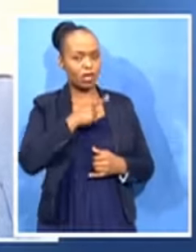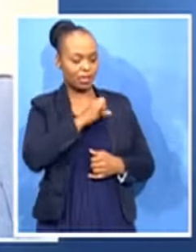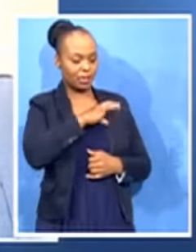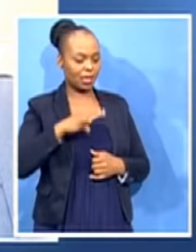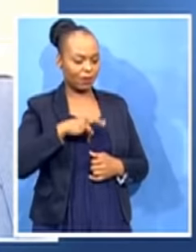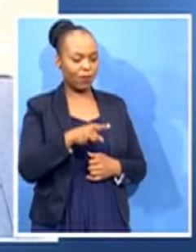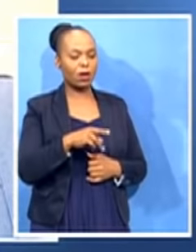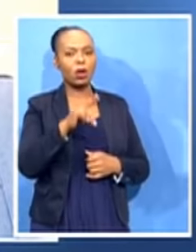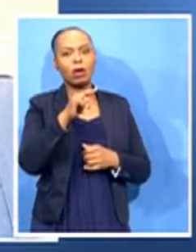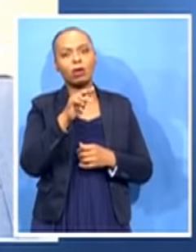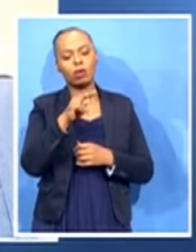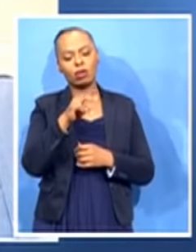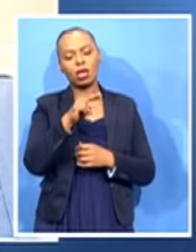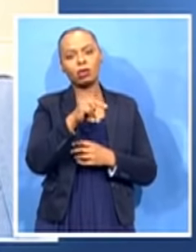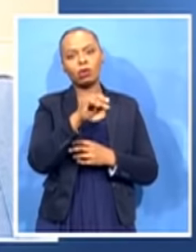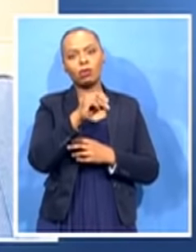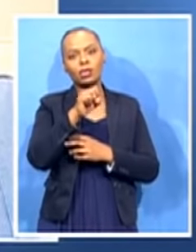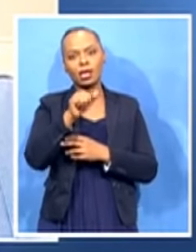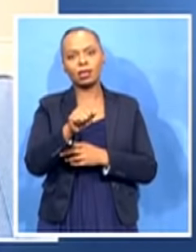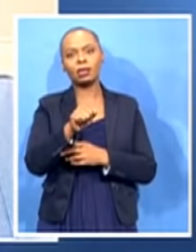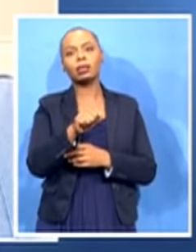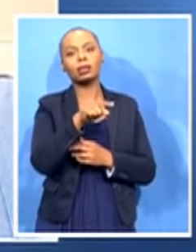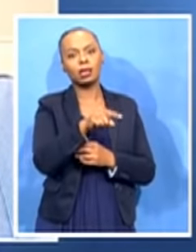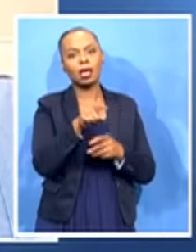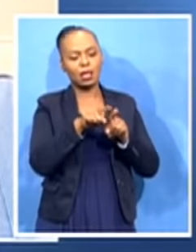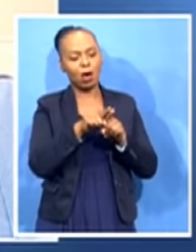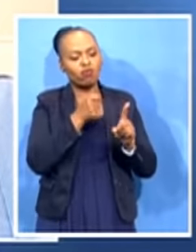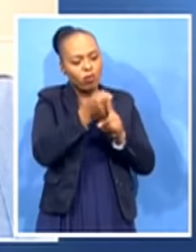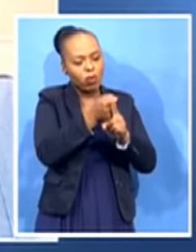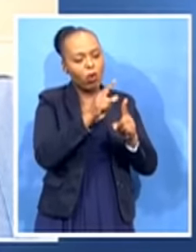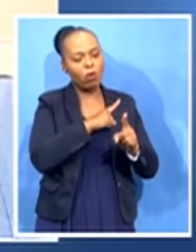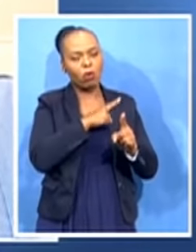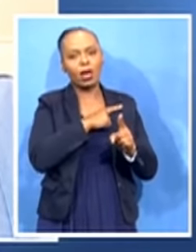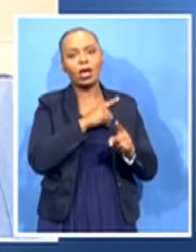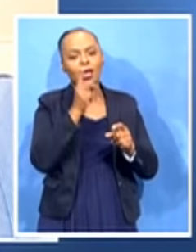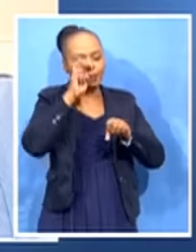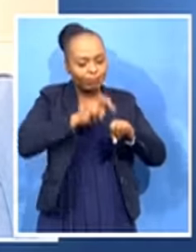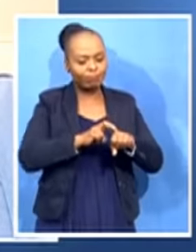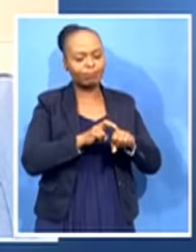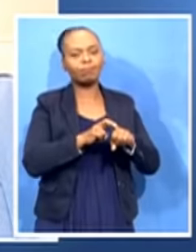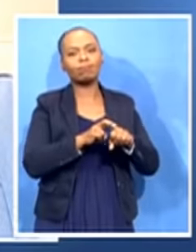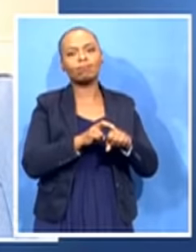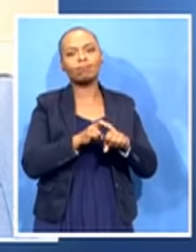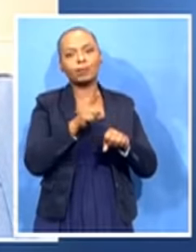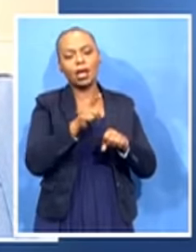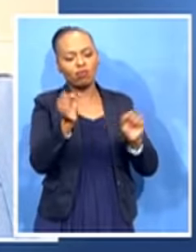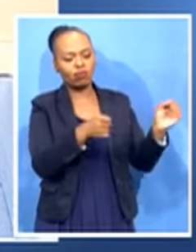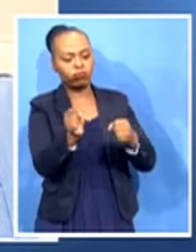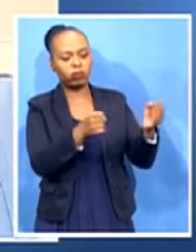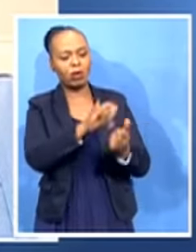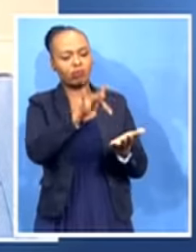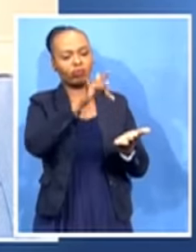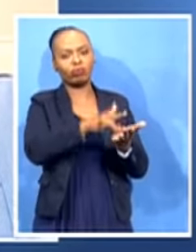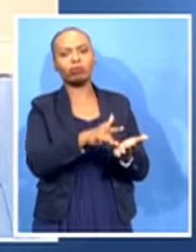the issues that they've been emphasizing on is moratoriums on these vacancies or filling these vacancies. Are there any vacancies